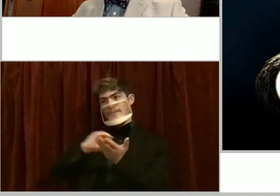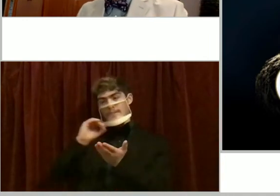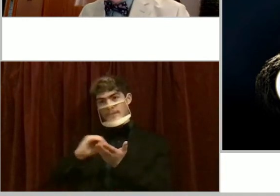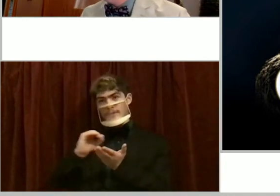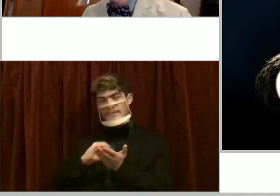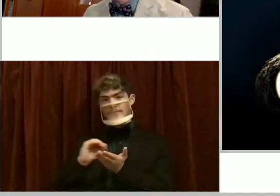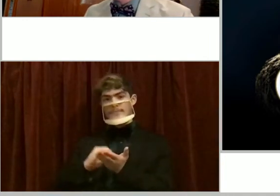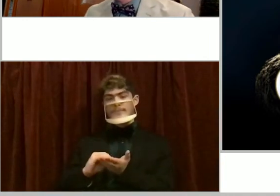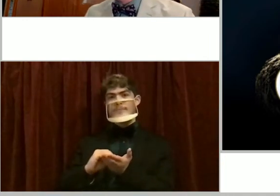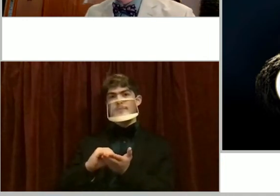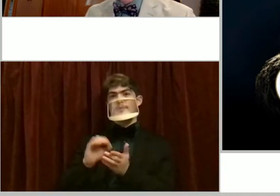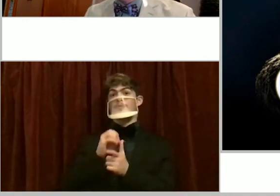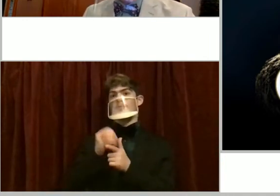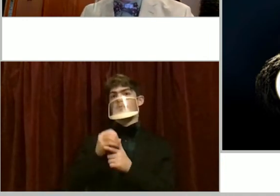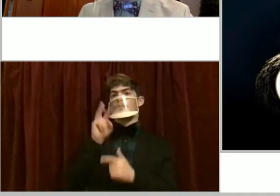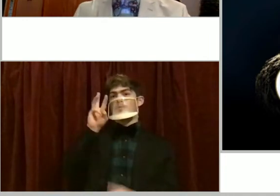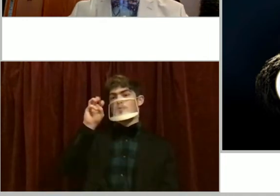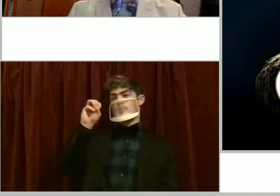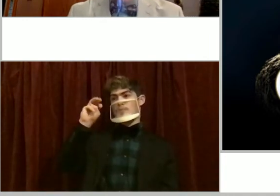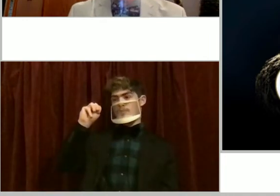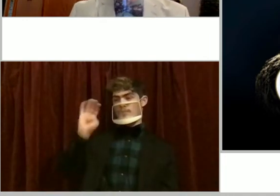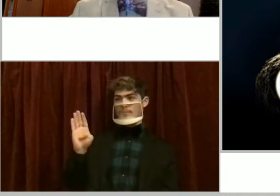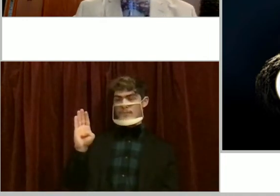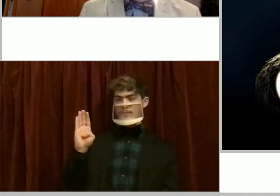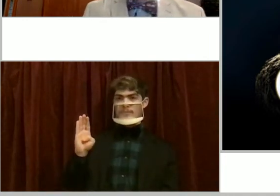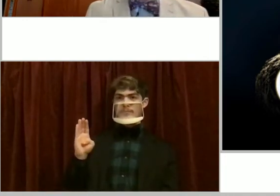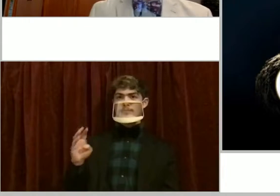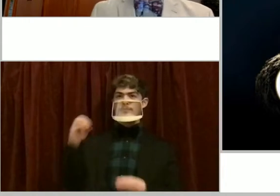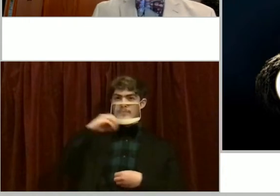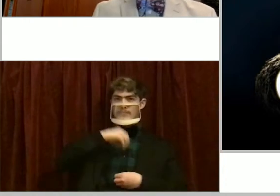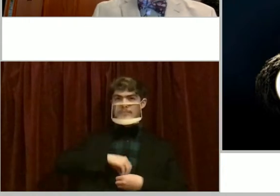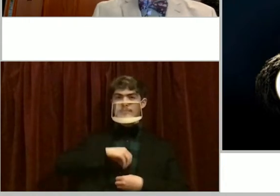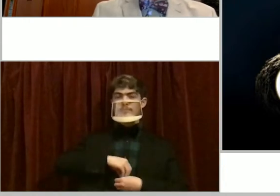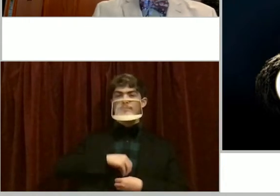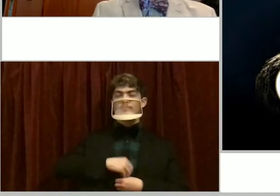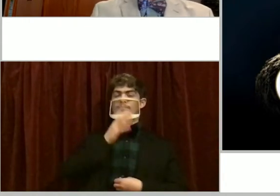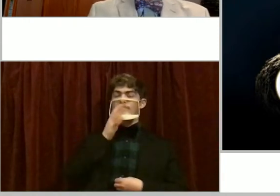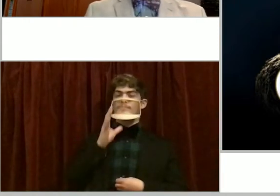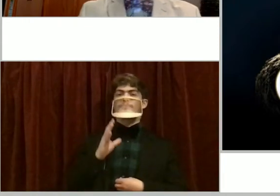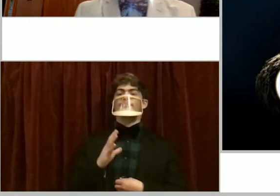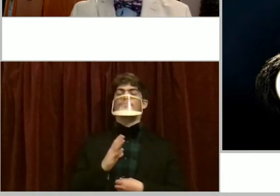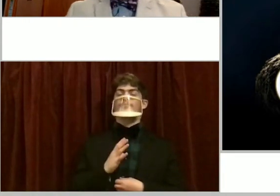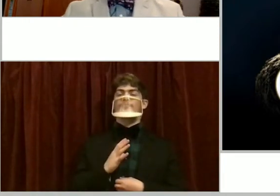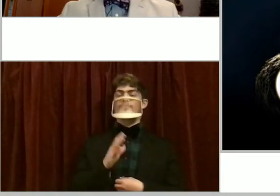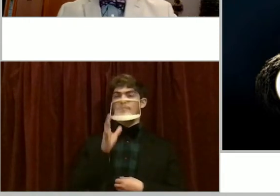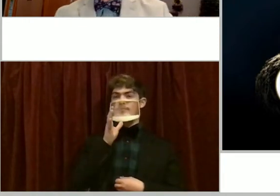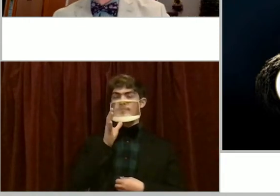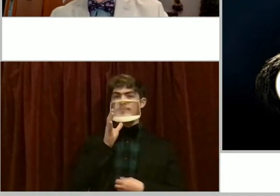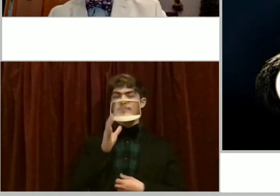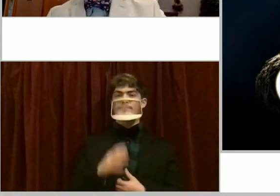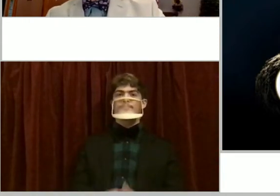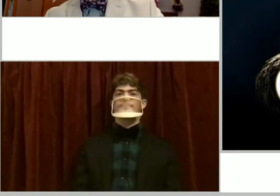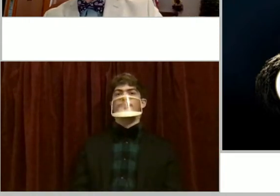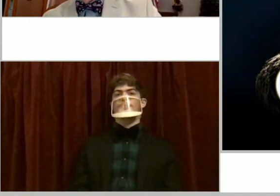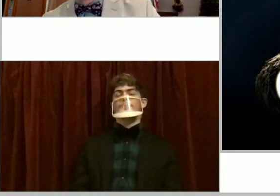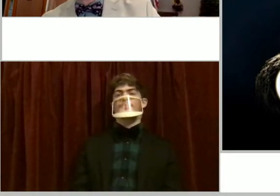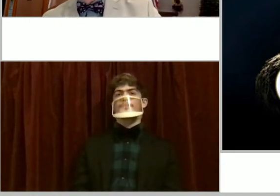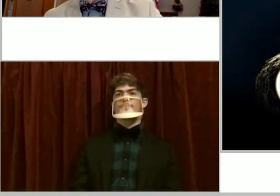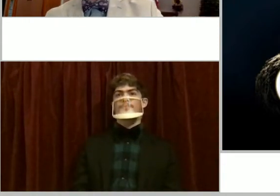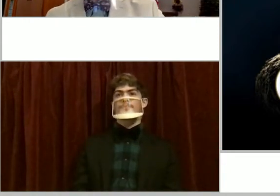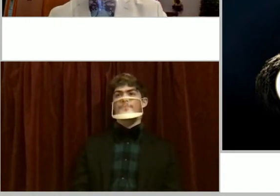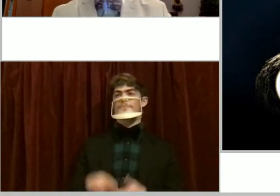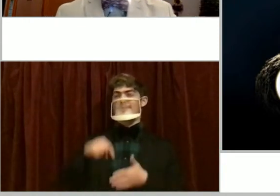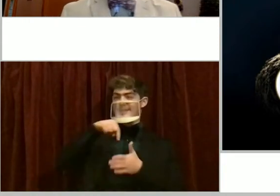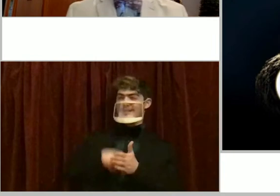is the womb, the entrails, the bowels, a deep stirring